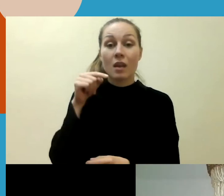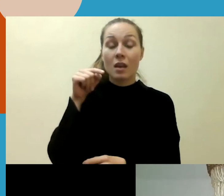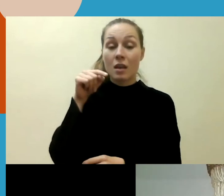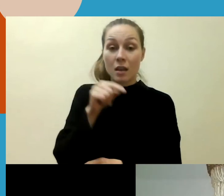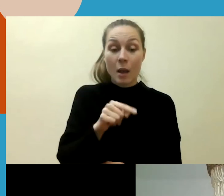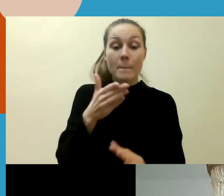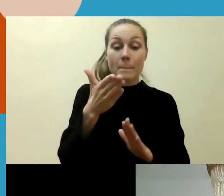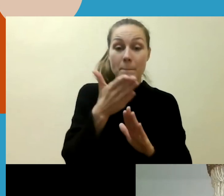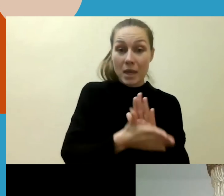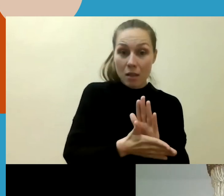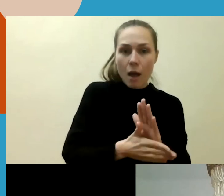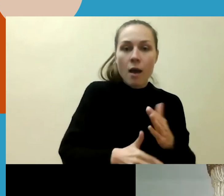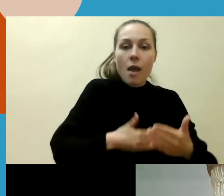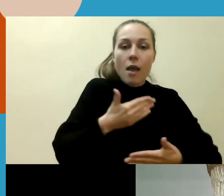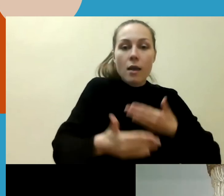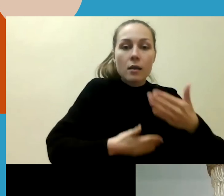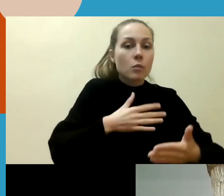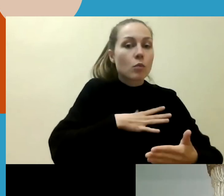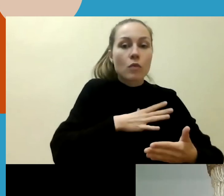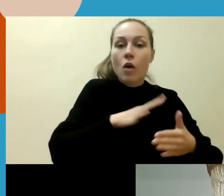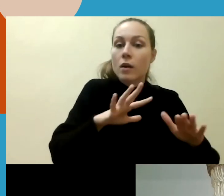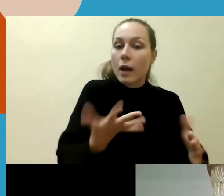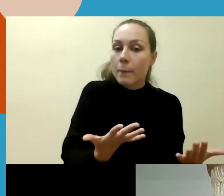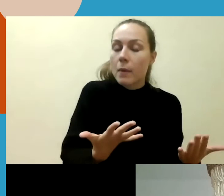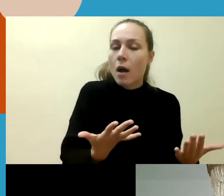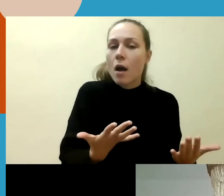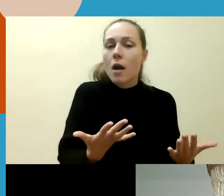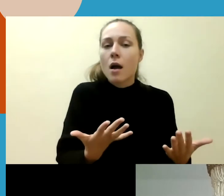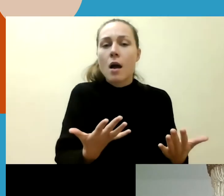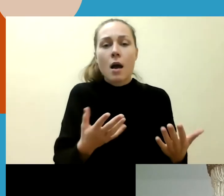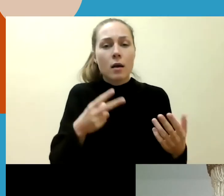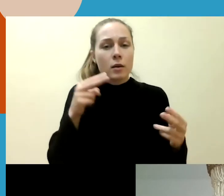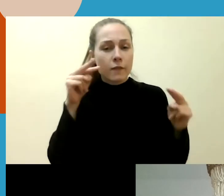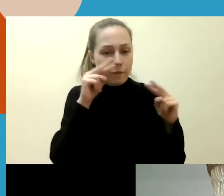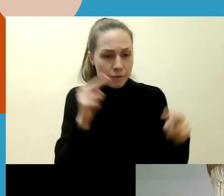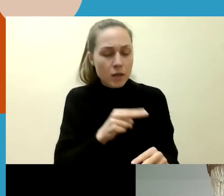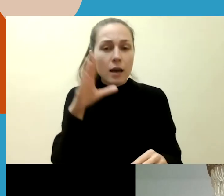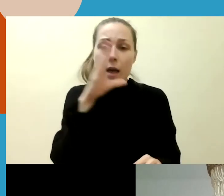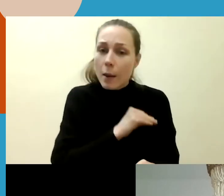in order to present the